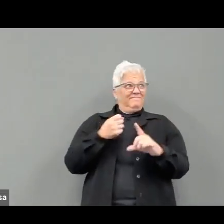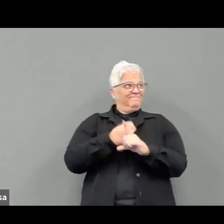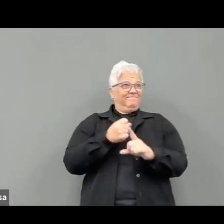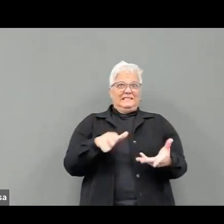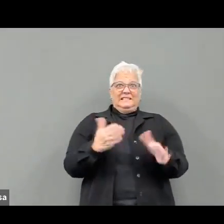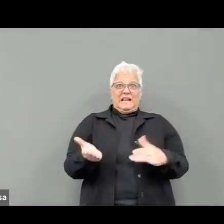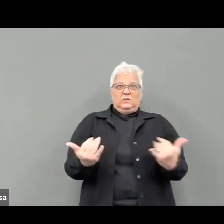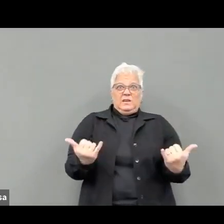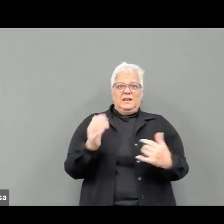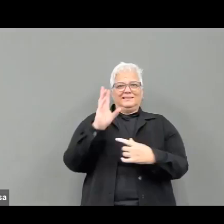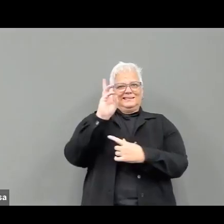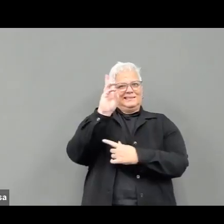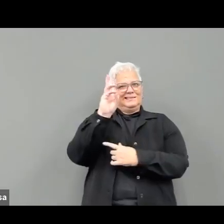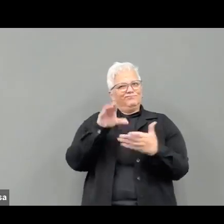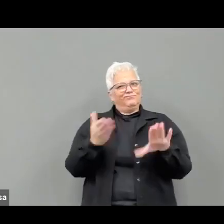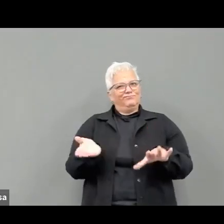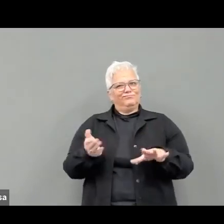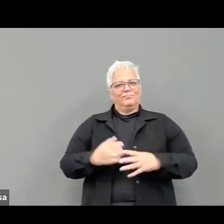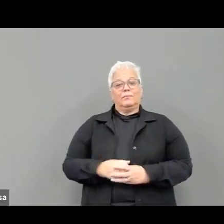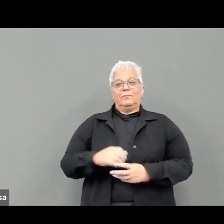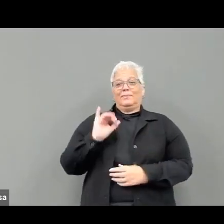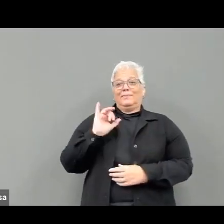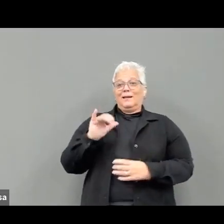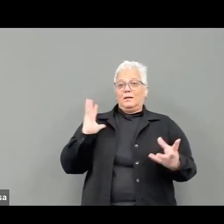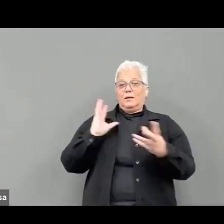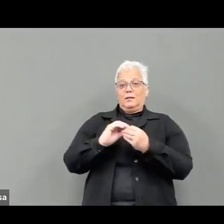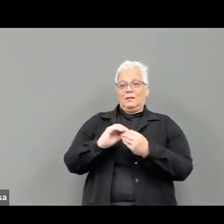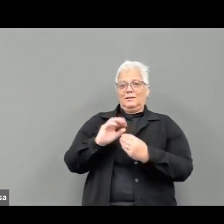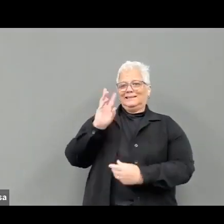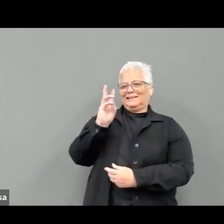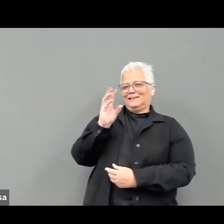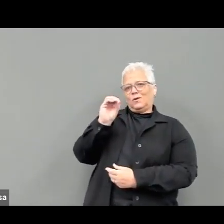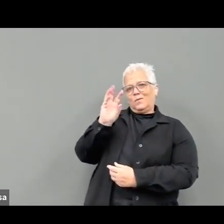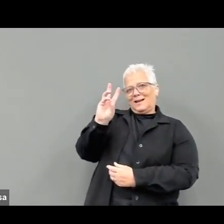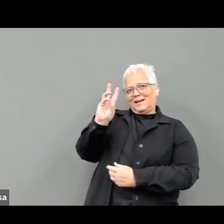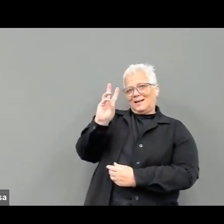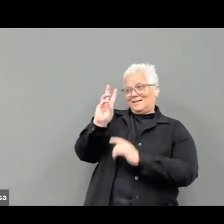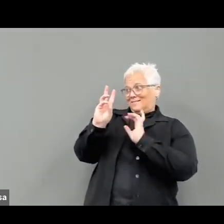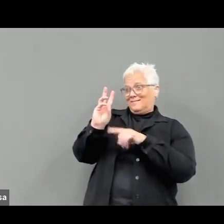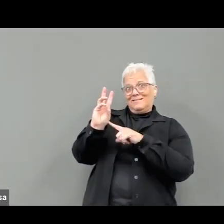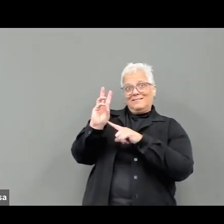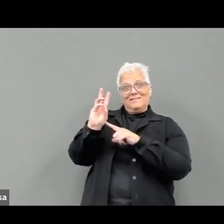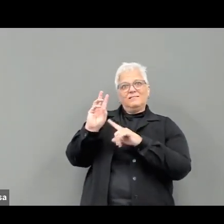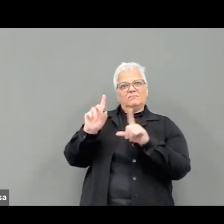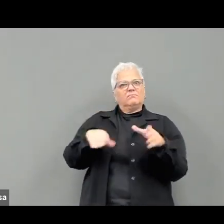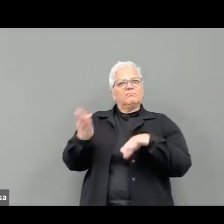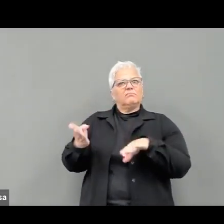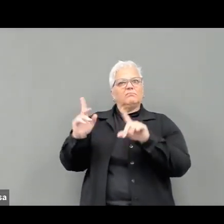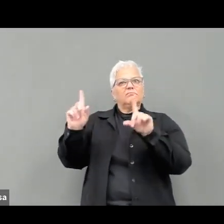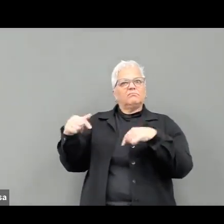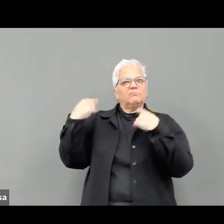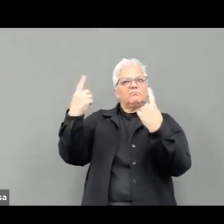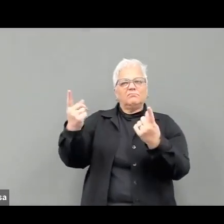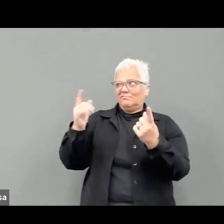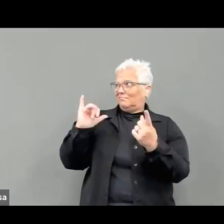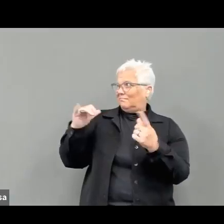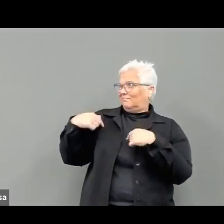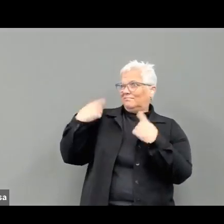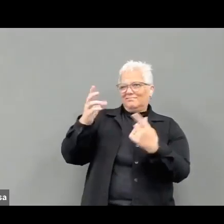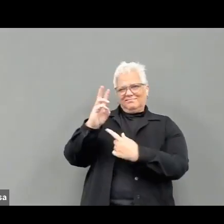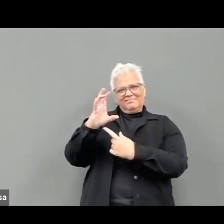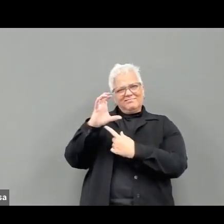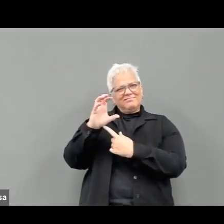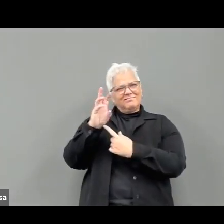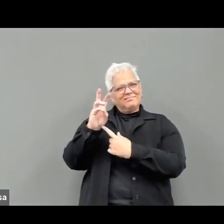County to 606. This is very sad. The emotional toll on everyone has been tremendous. And